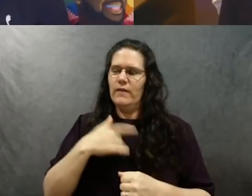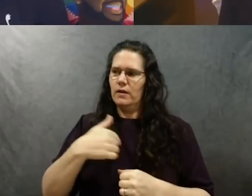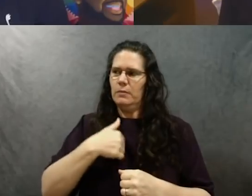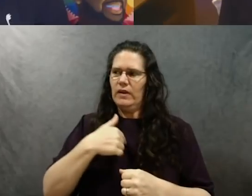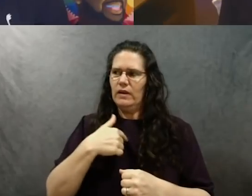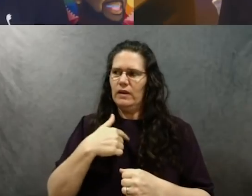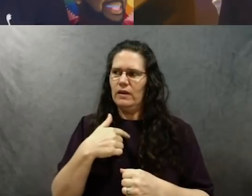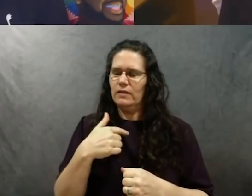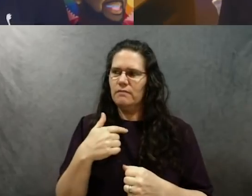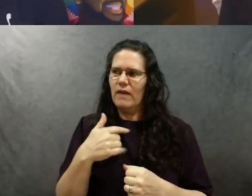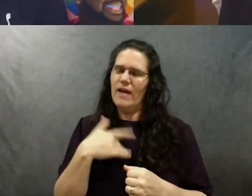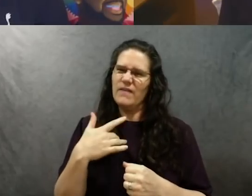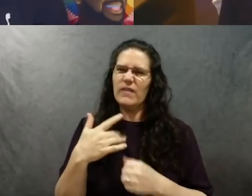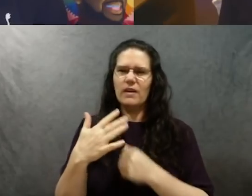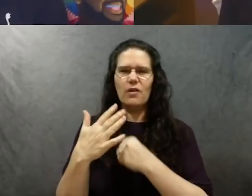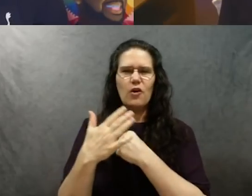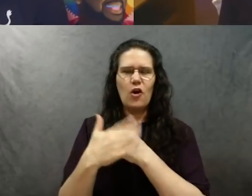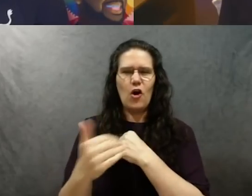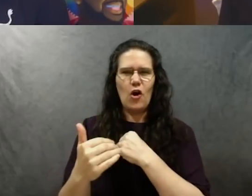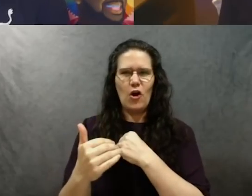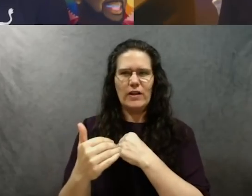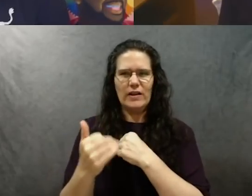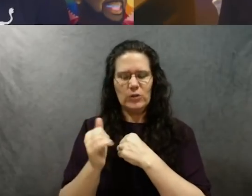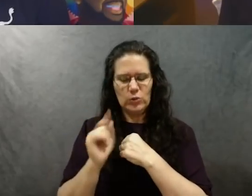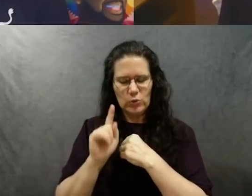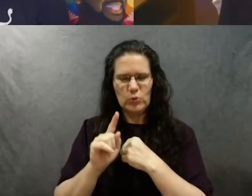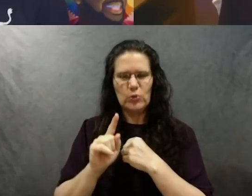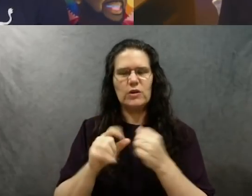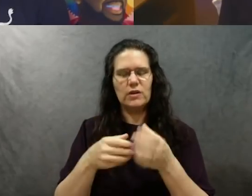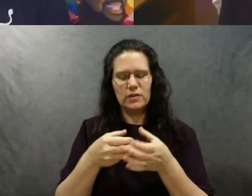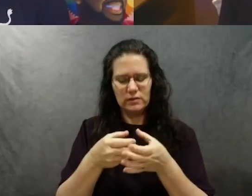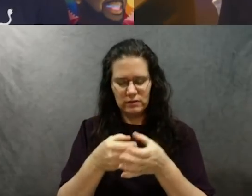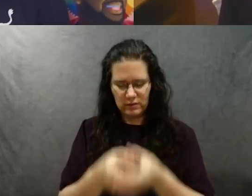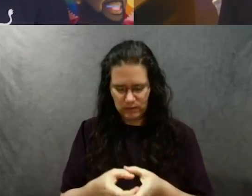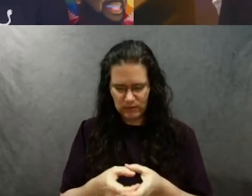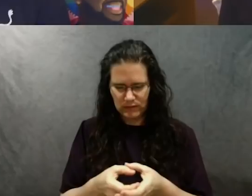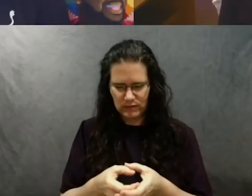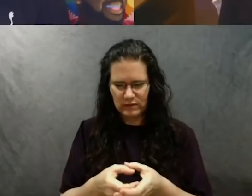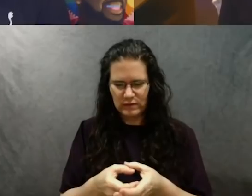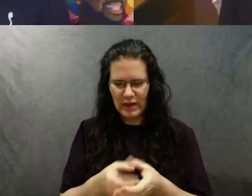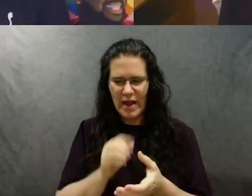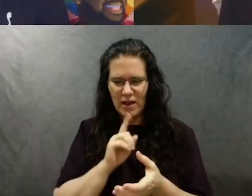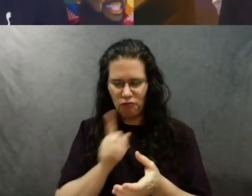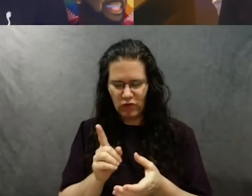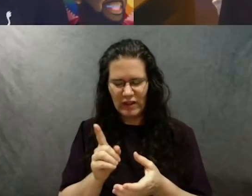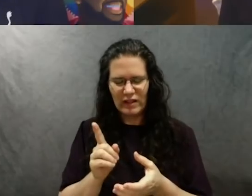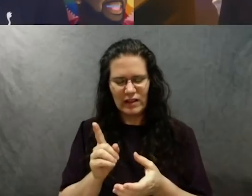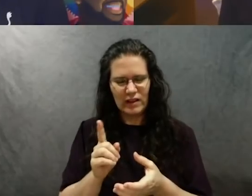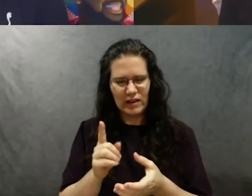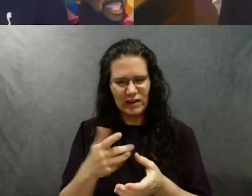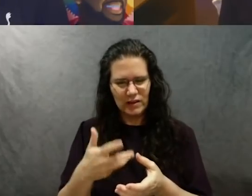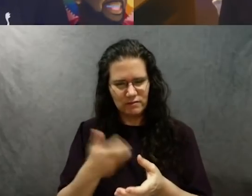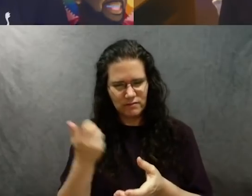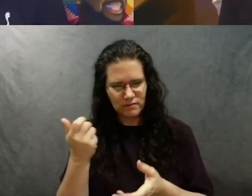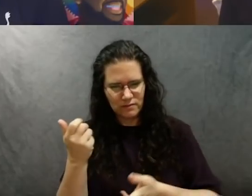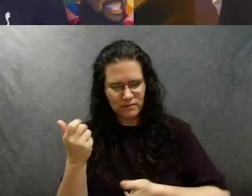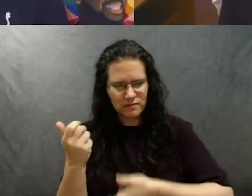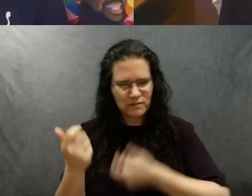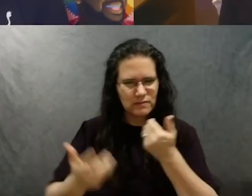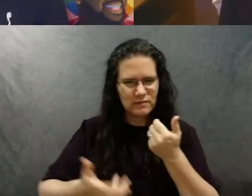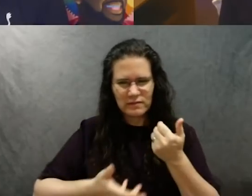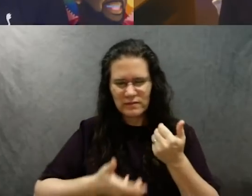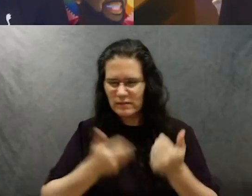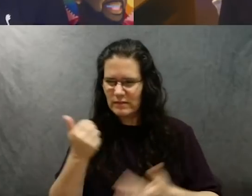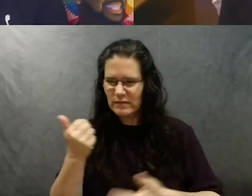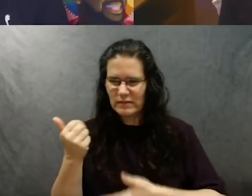really, to the cushion to really like dig into love and compassion and